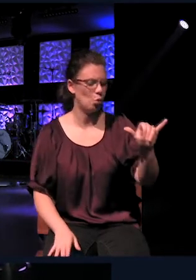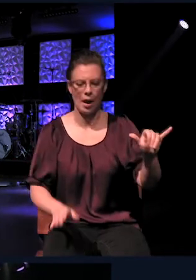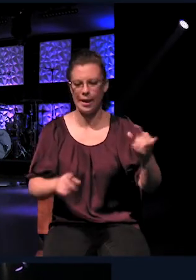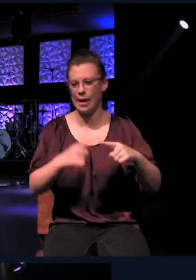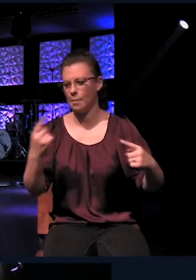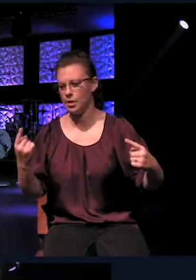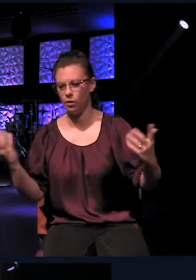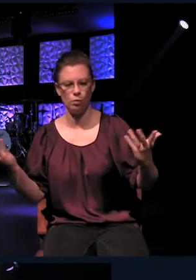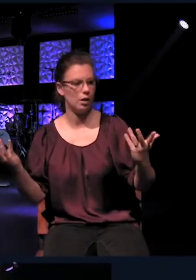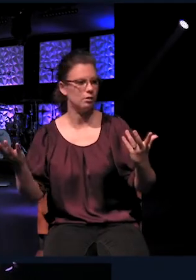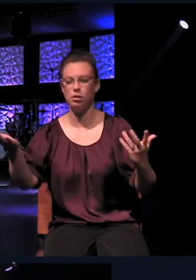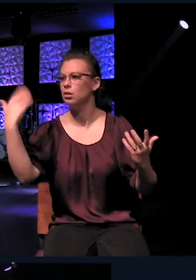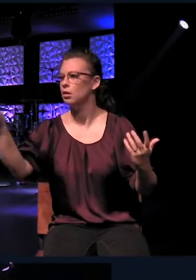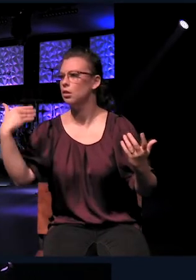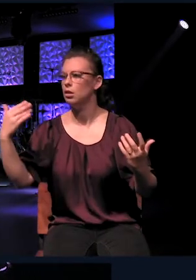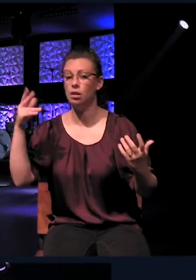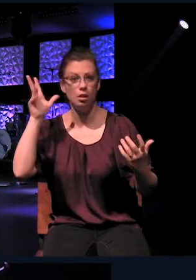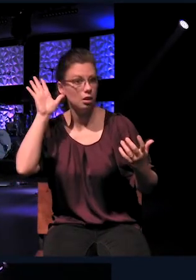Louder.